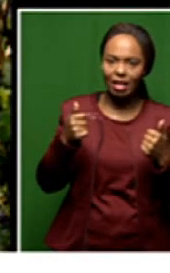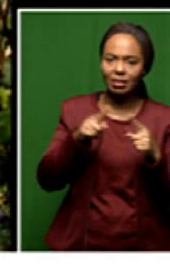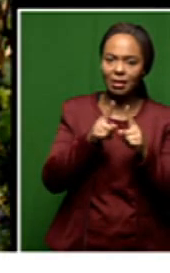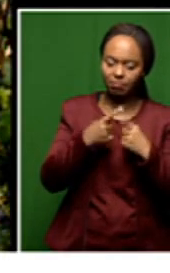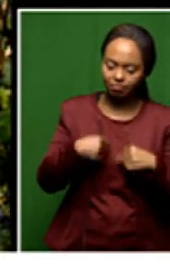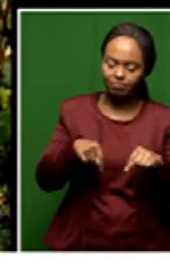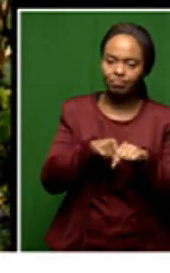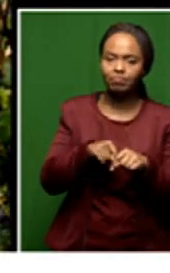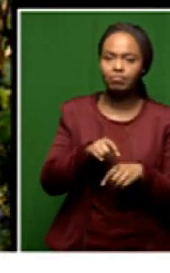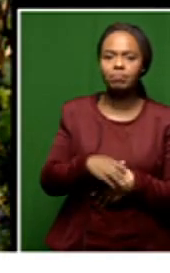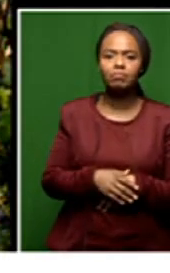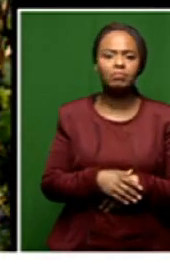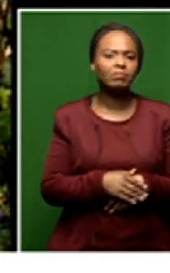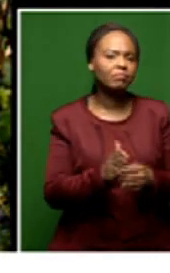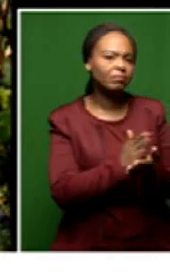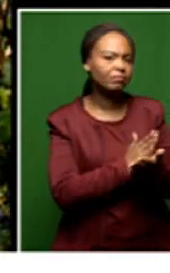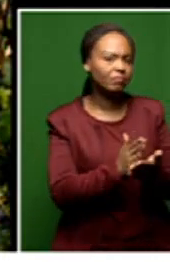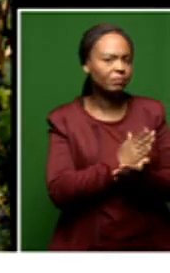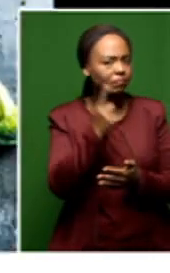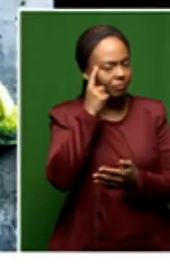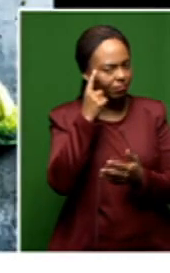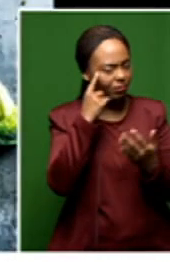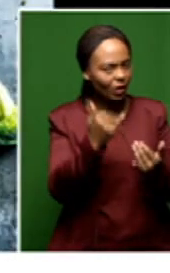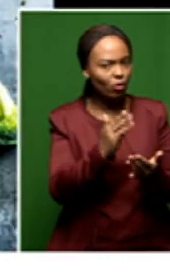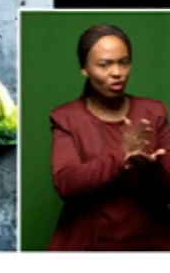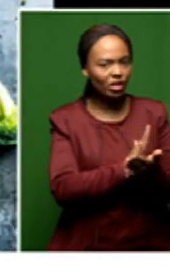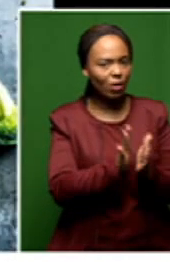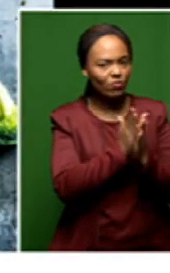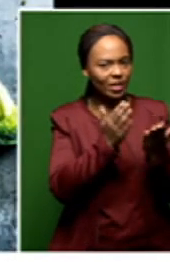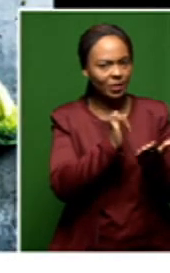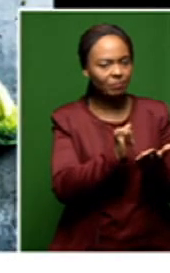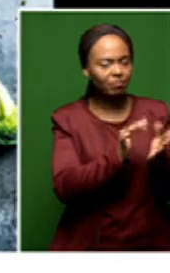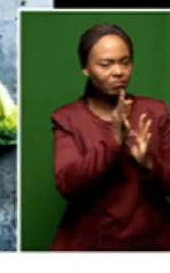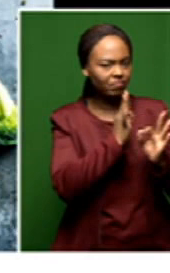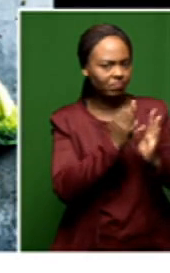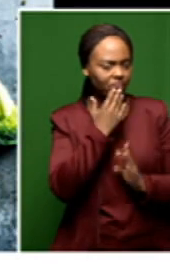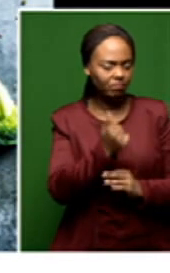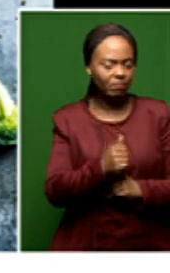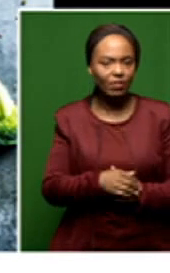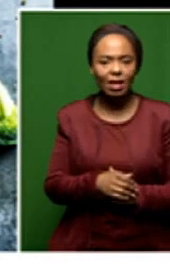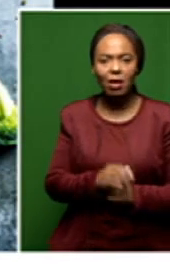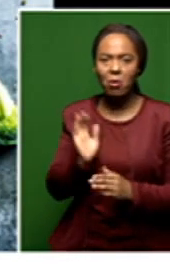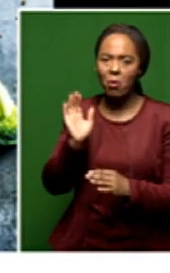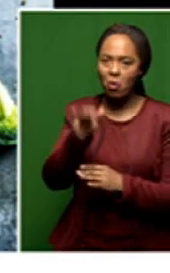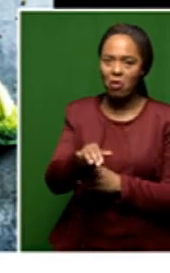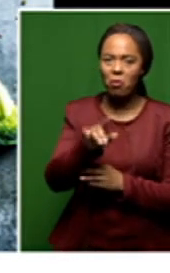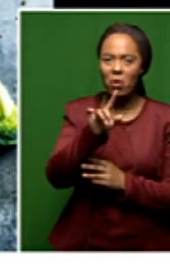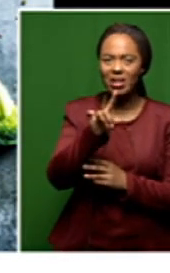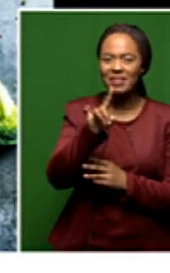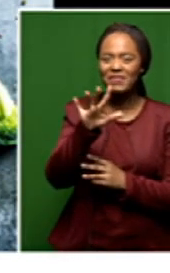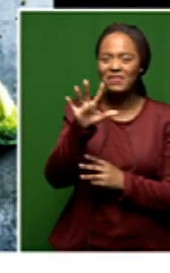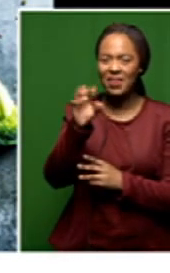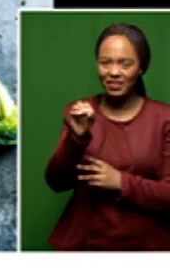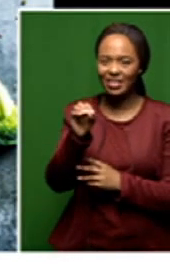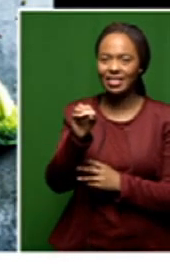book. Gosh, well, as you mentioned in the intro, there are over 150 foods in this